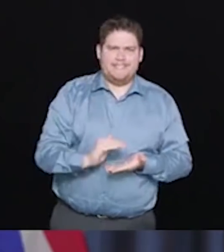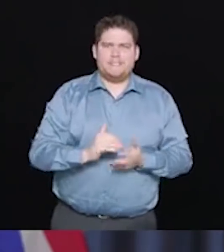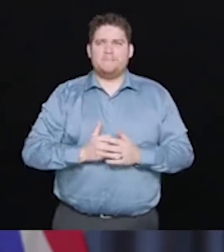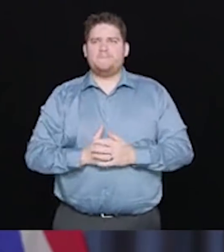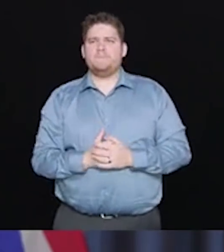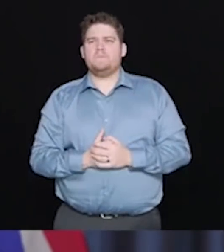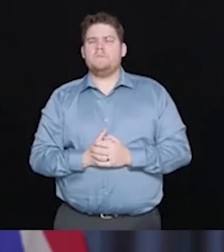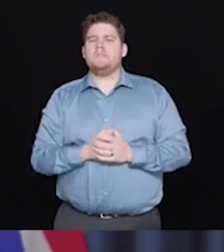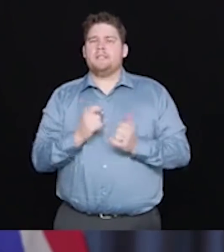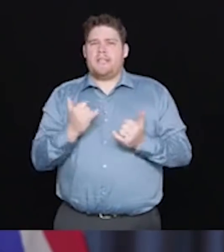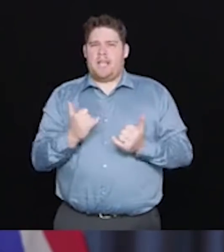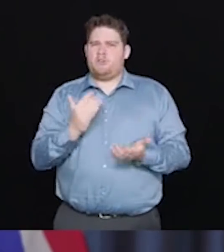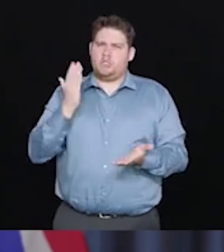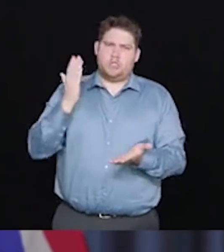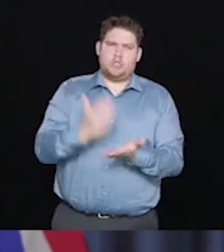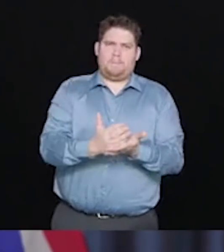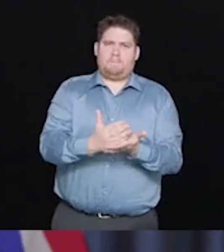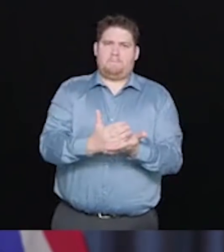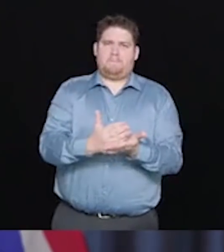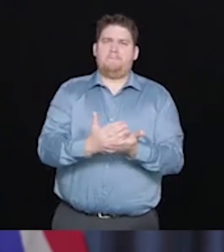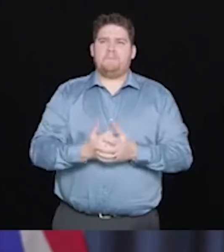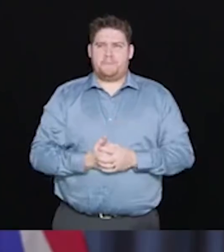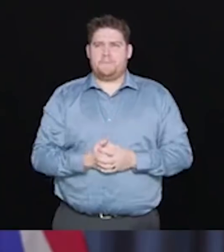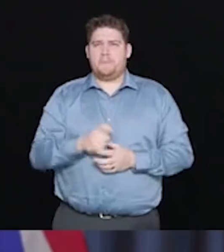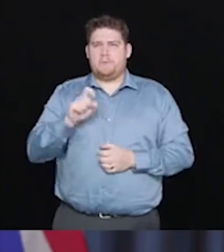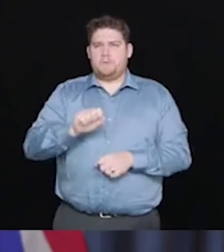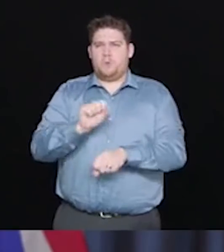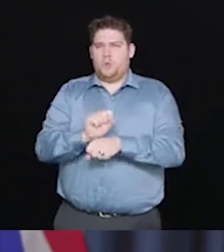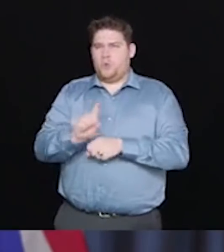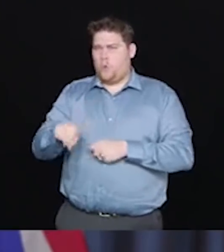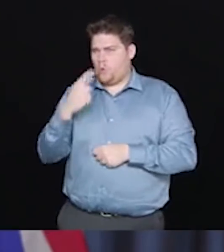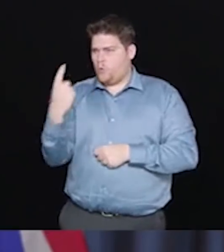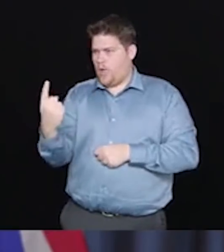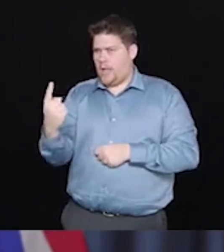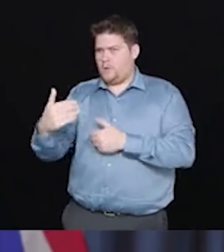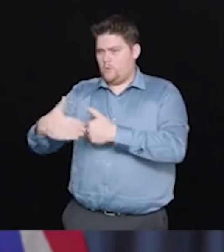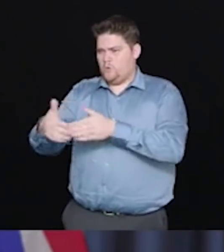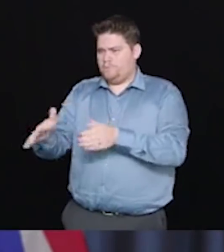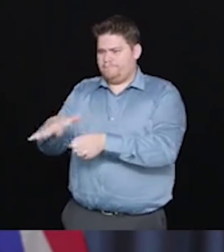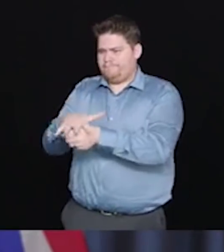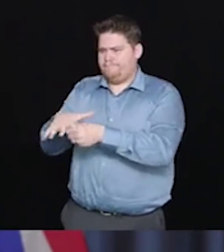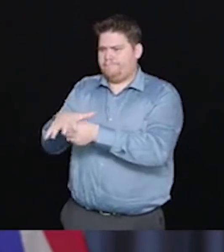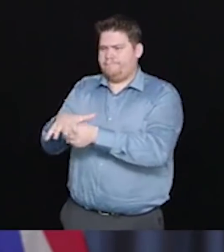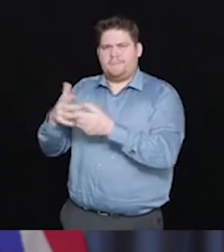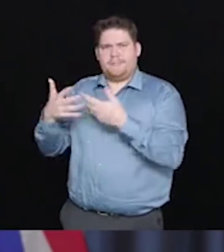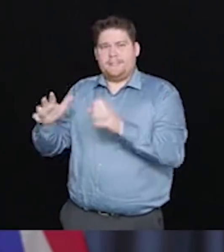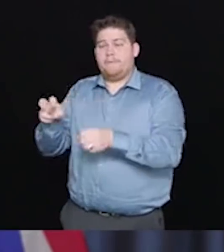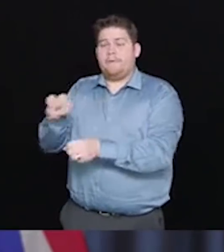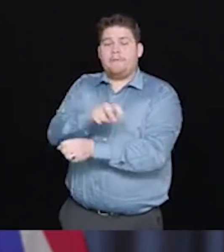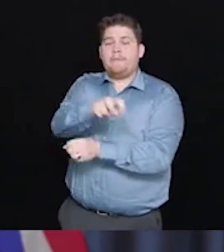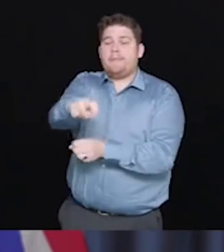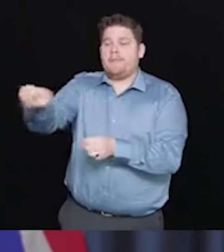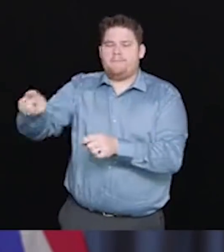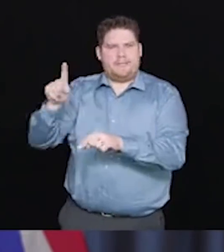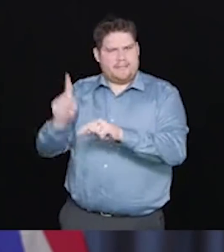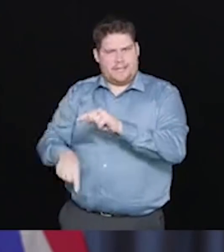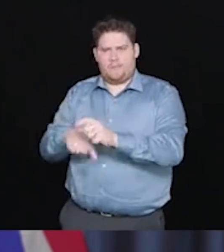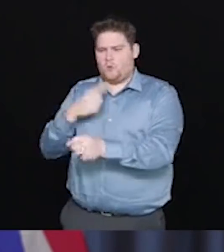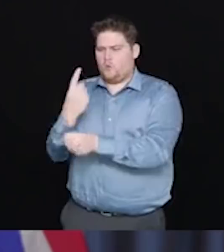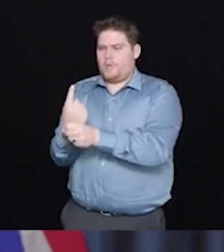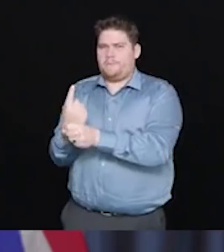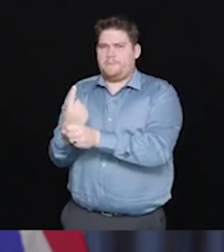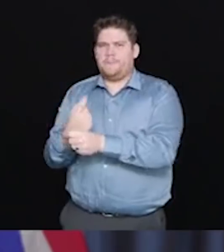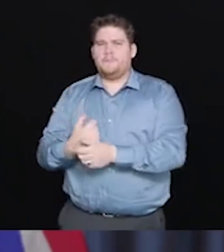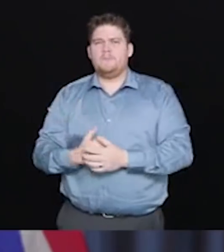unfortunately, so far in British Columbia. So this will be really important to help support those workers to be able to work and